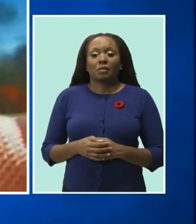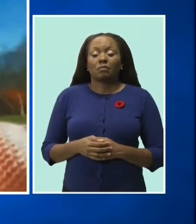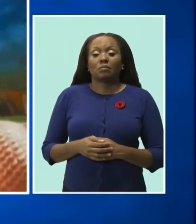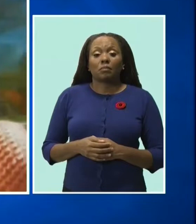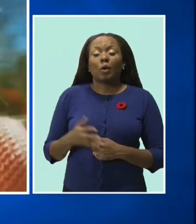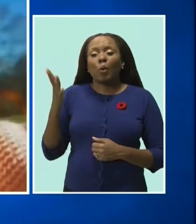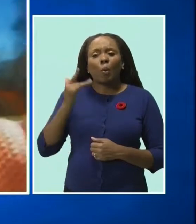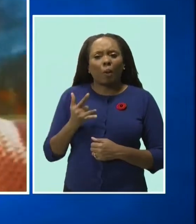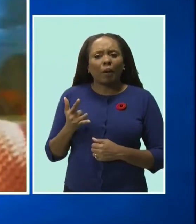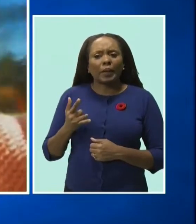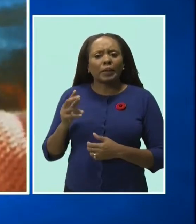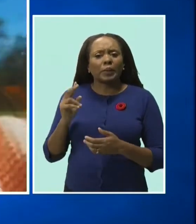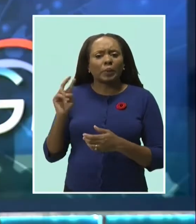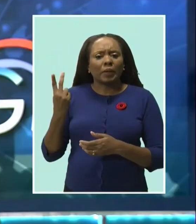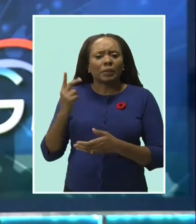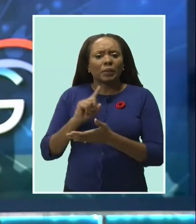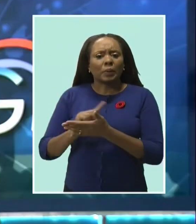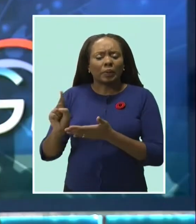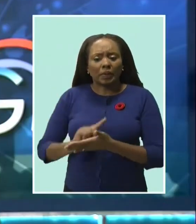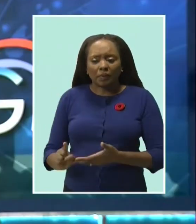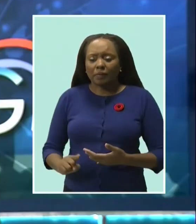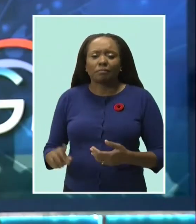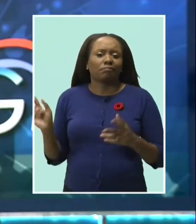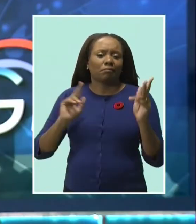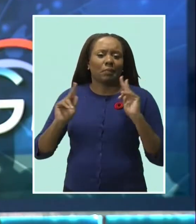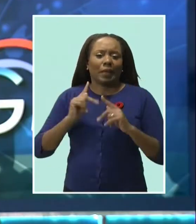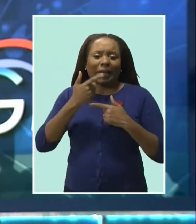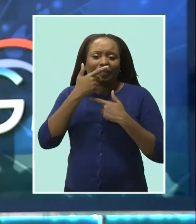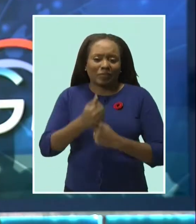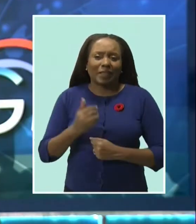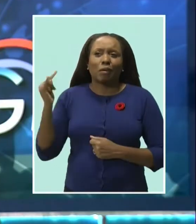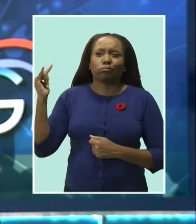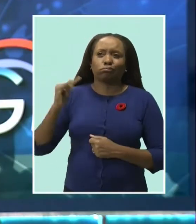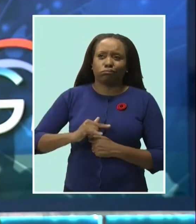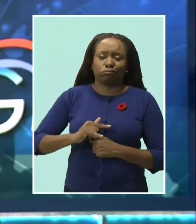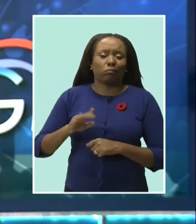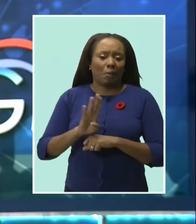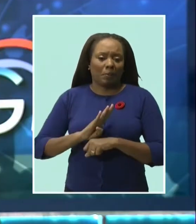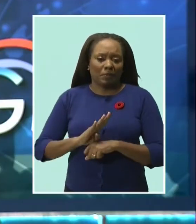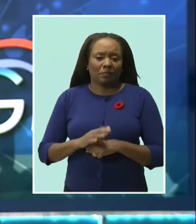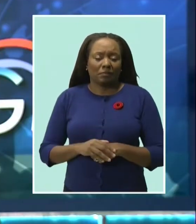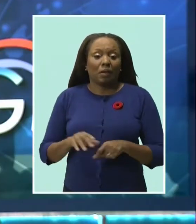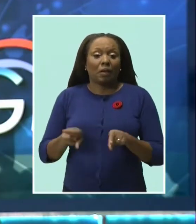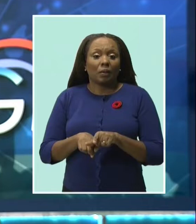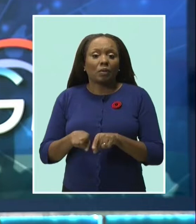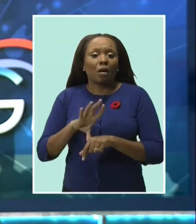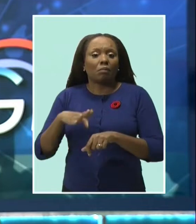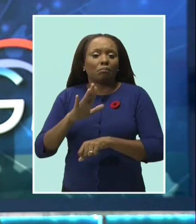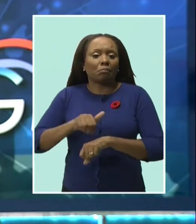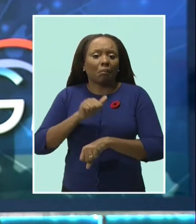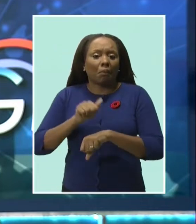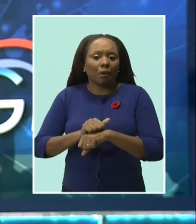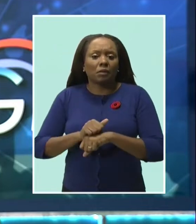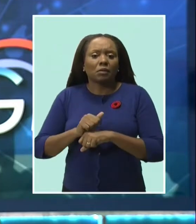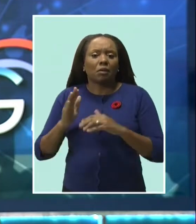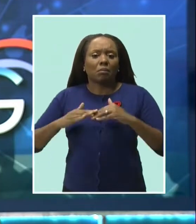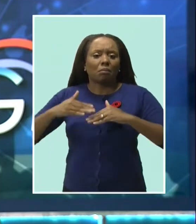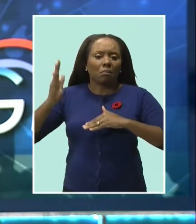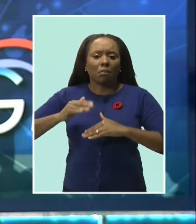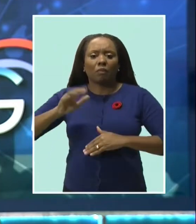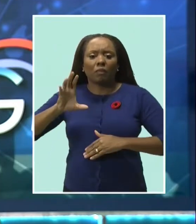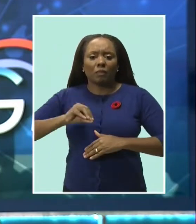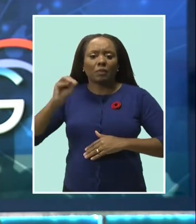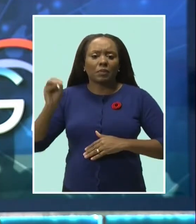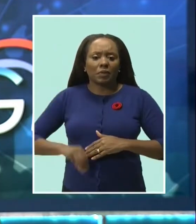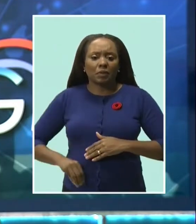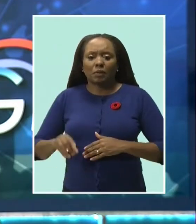the demand is not there. BTMI UK Director has also revealed bookings for Barbados in some cases are already